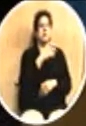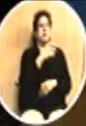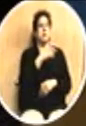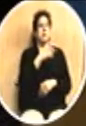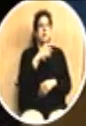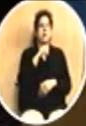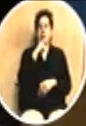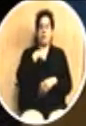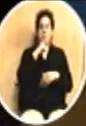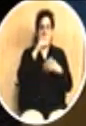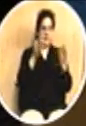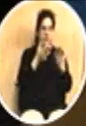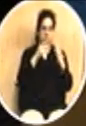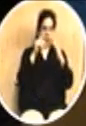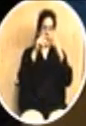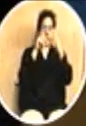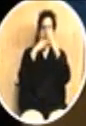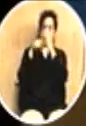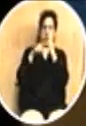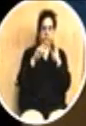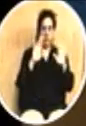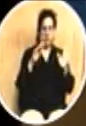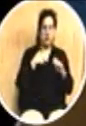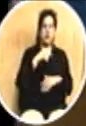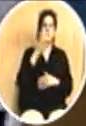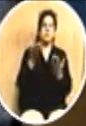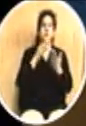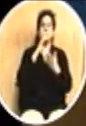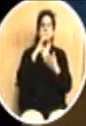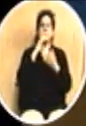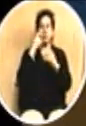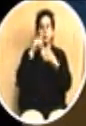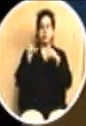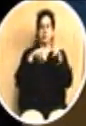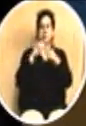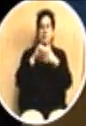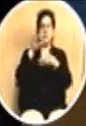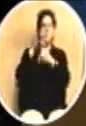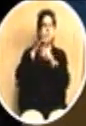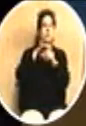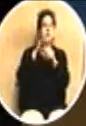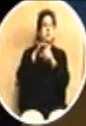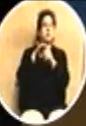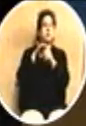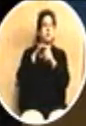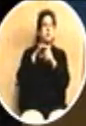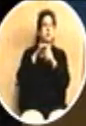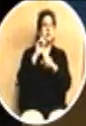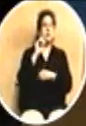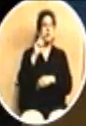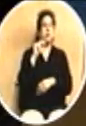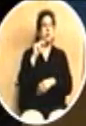that I'm not here to condemn anybody. I'm only here to speak for the citizens that came out to vote on the